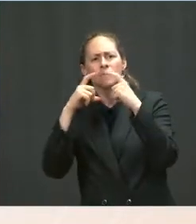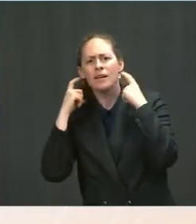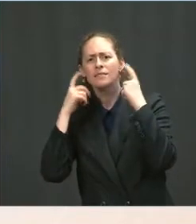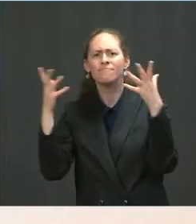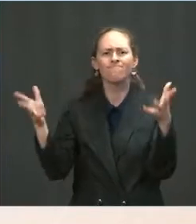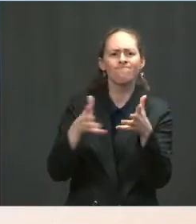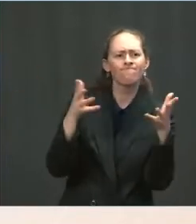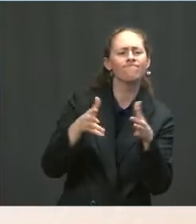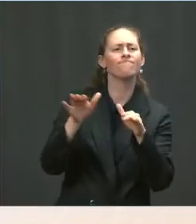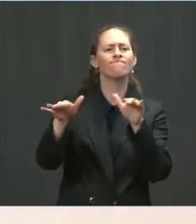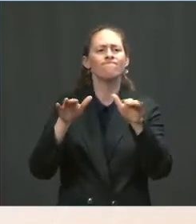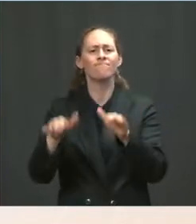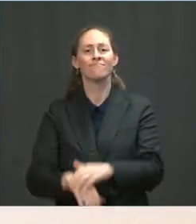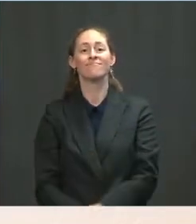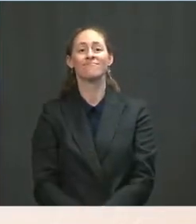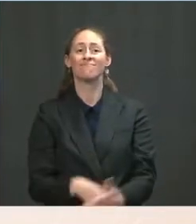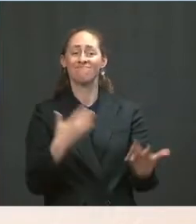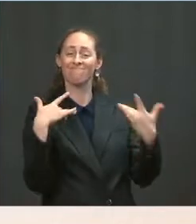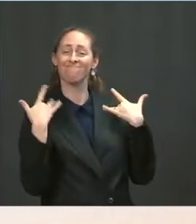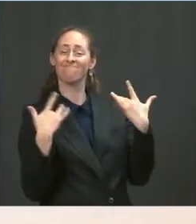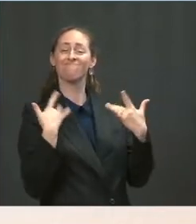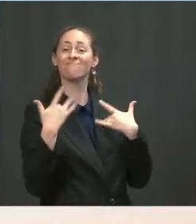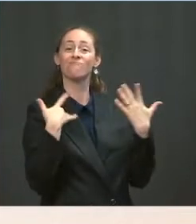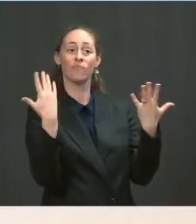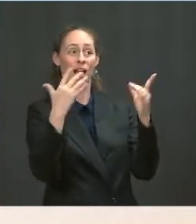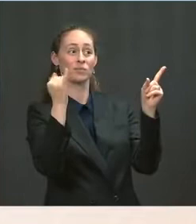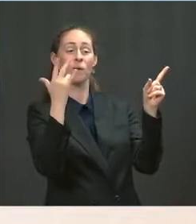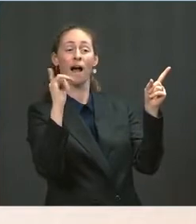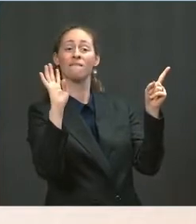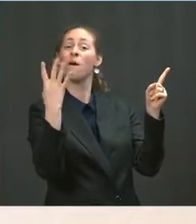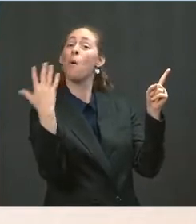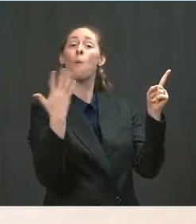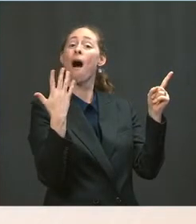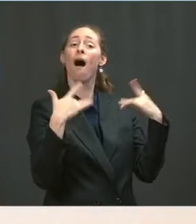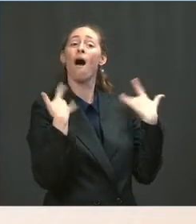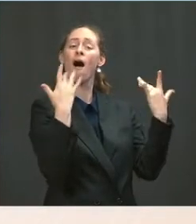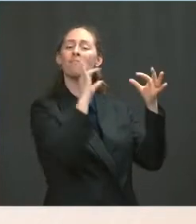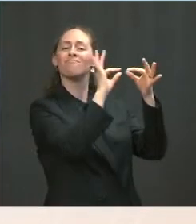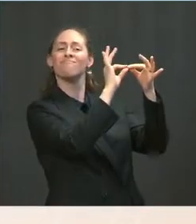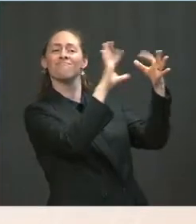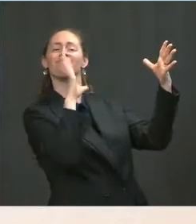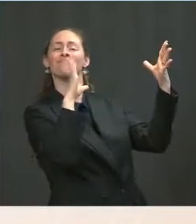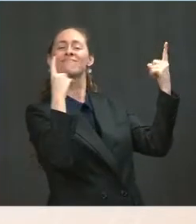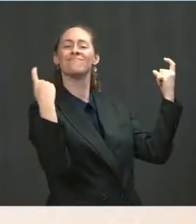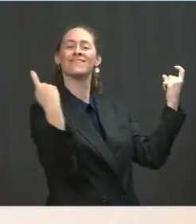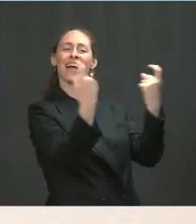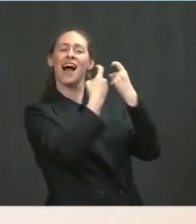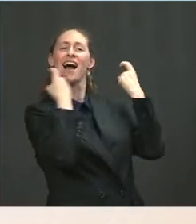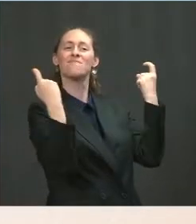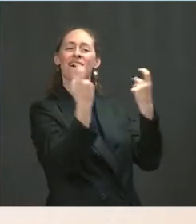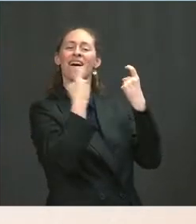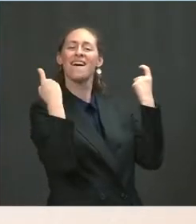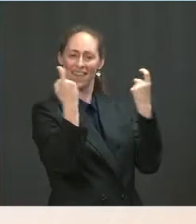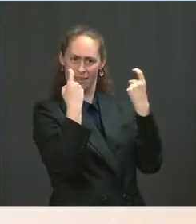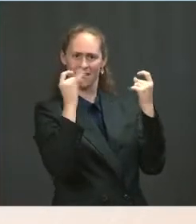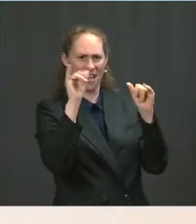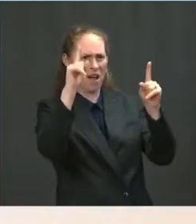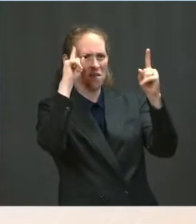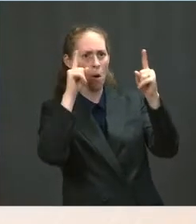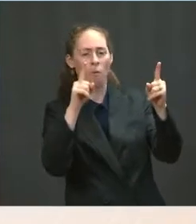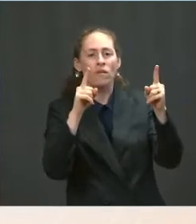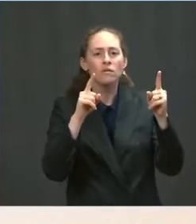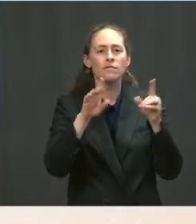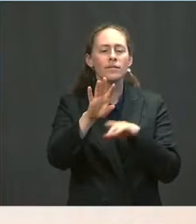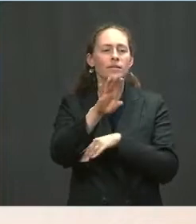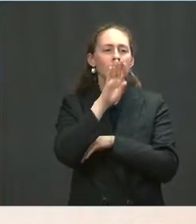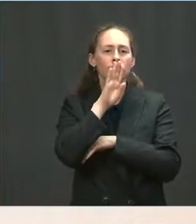opportunity. We now know the CDC is basing some of this new science on a 4th of July party that happened in Massachusetts where the Delta